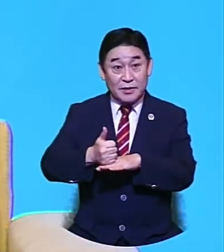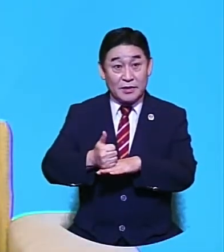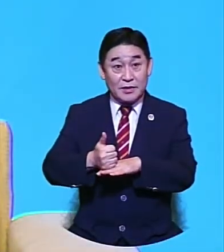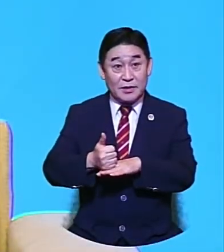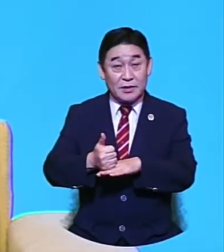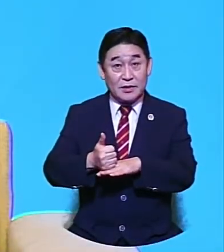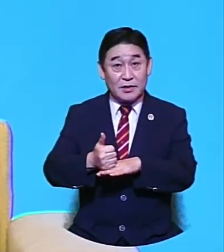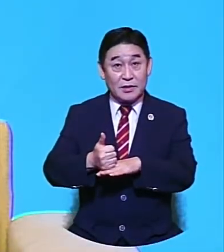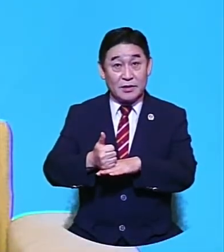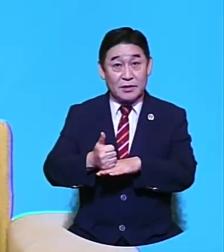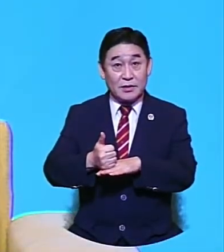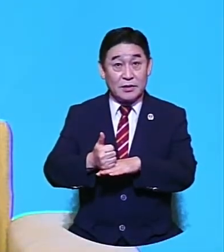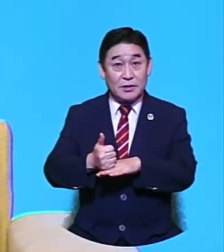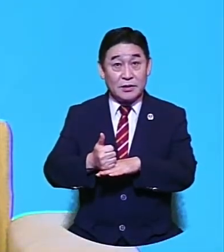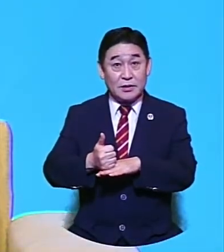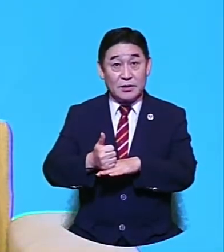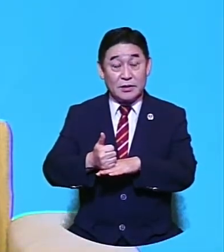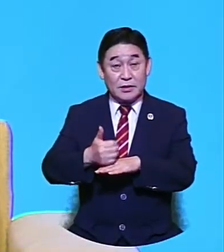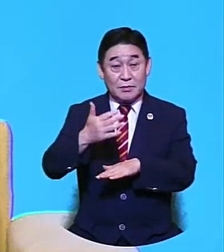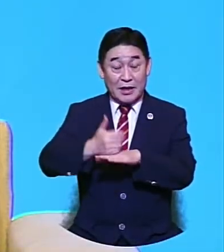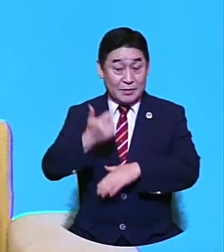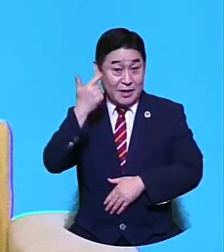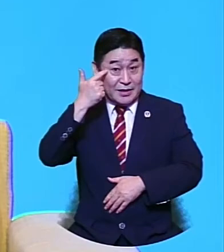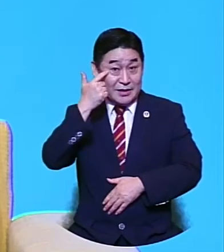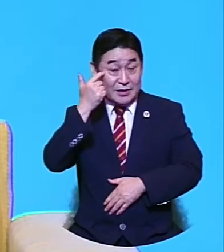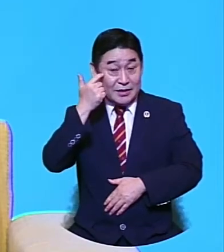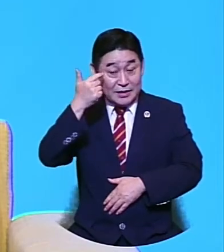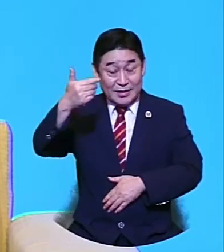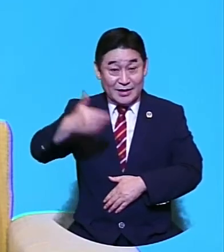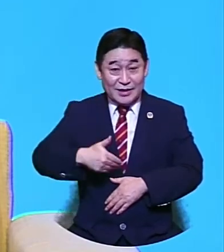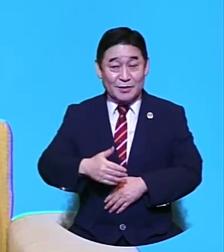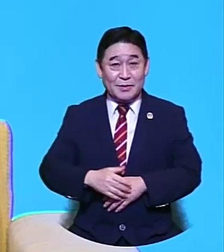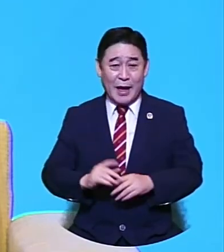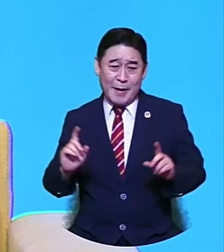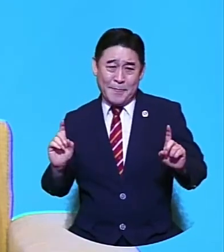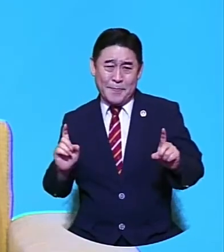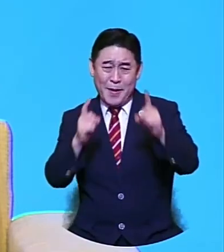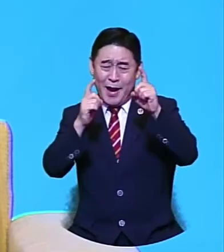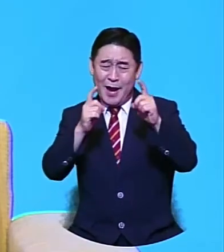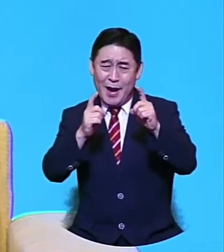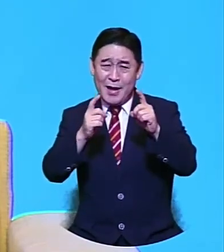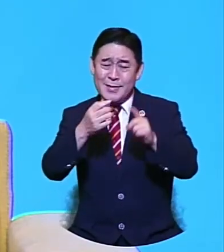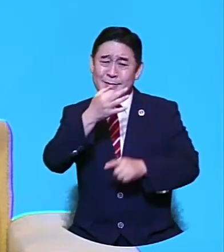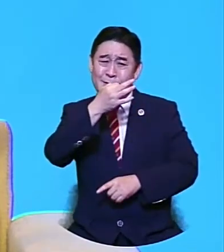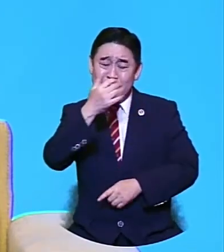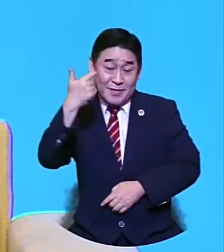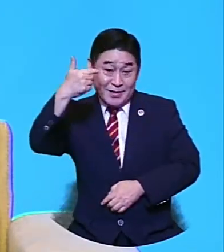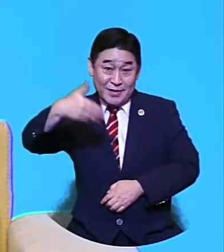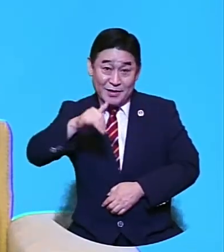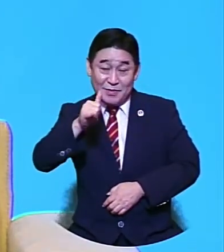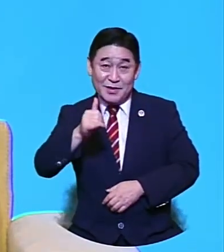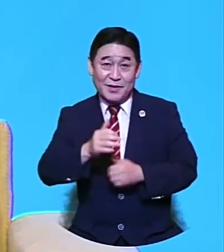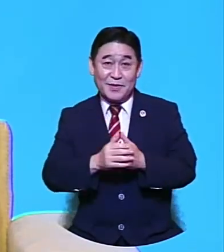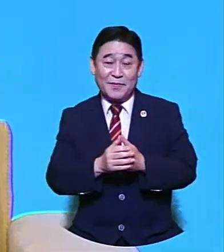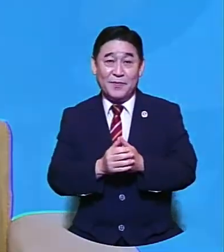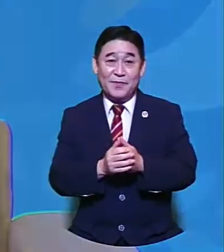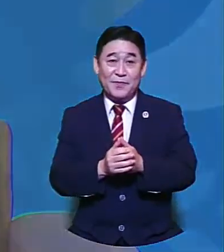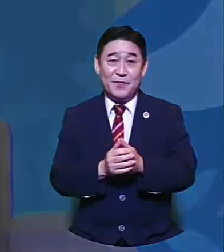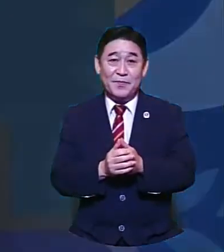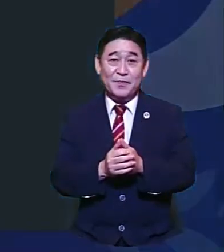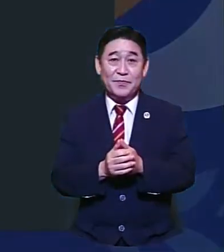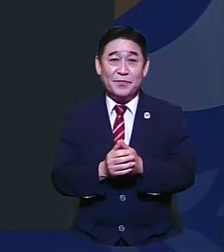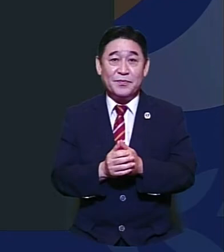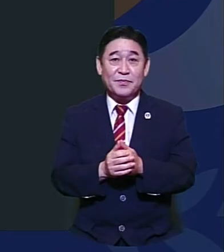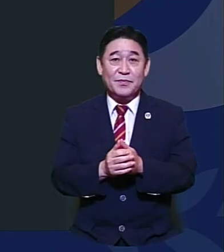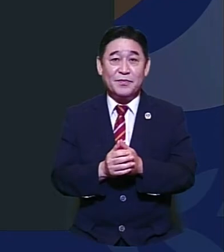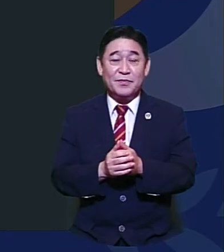think this is very interesting and controversial. Well, according to this question, I think to all the speakers, well,